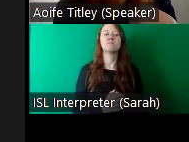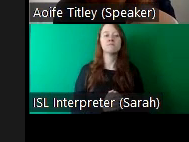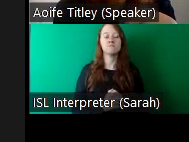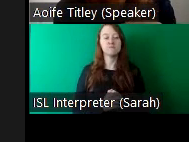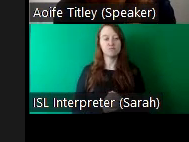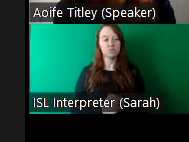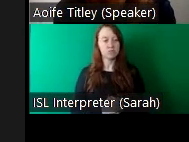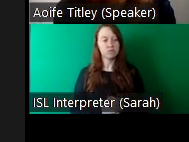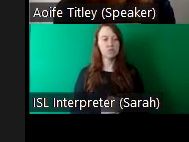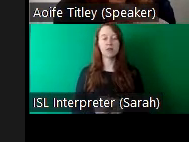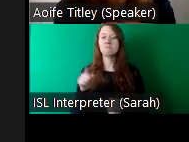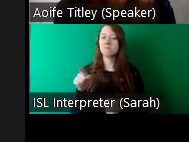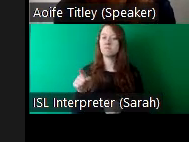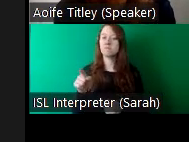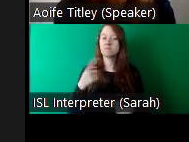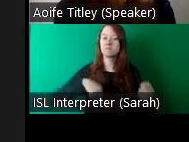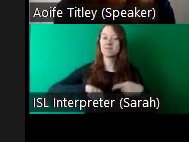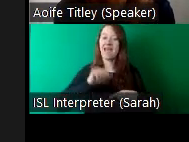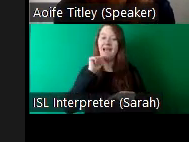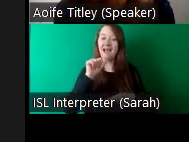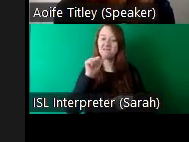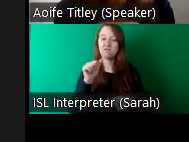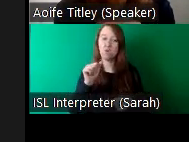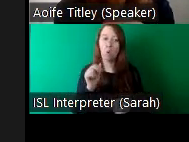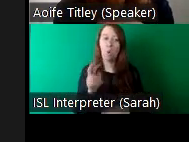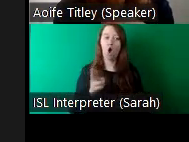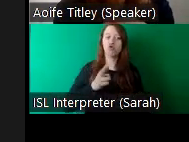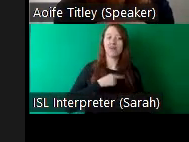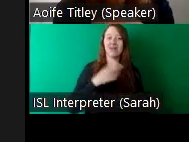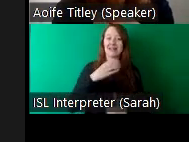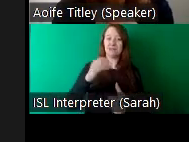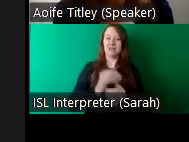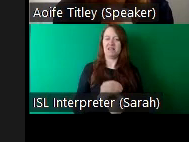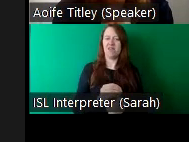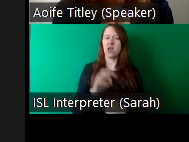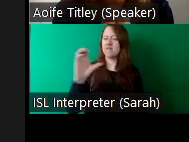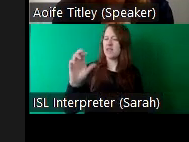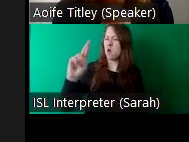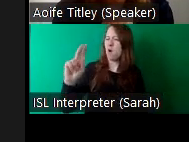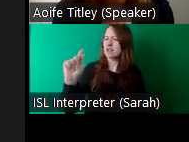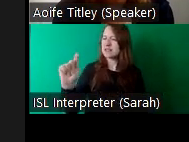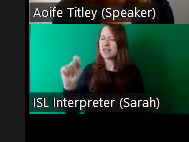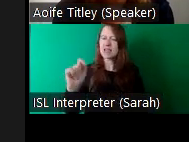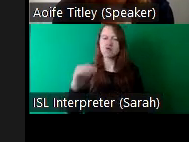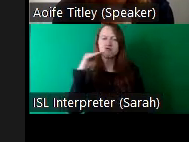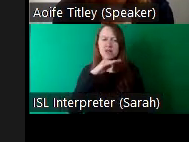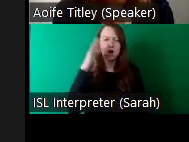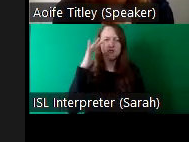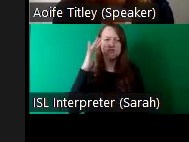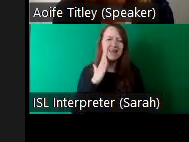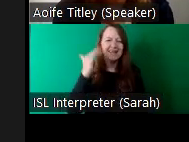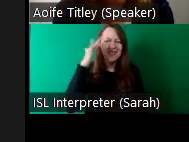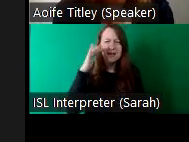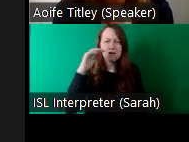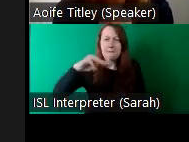GCE, there is no real specific definition of critical race theory, which again, I suppose, can contribute to how it